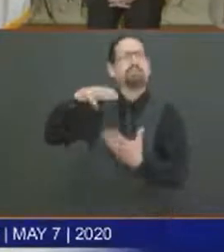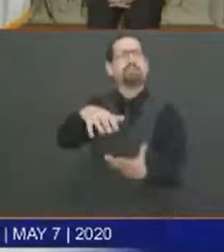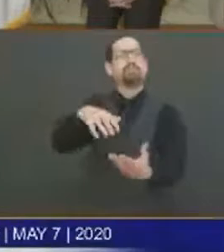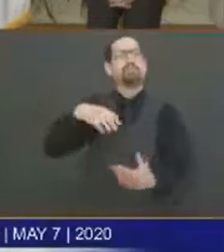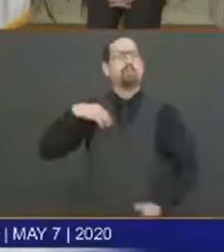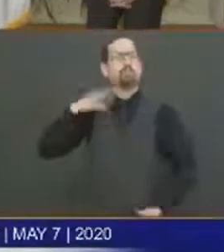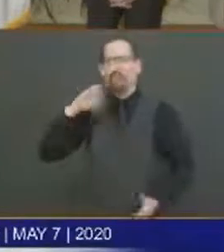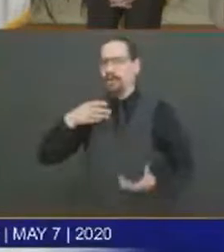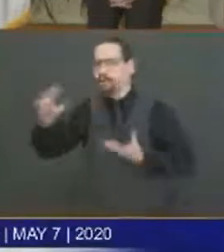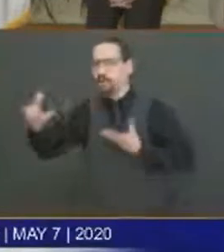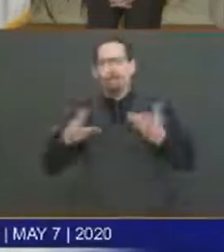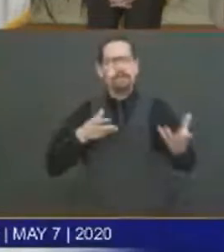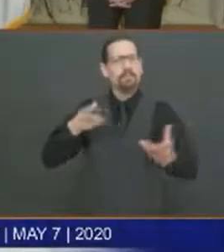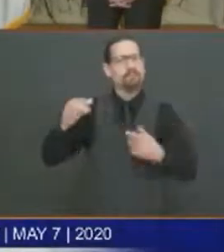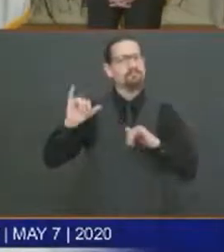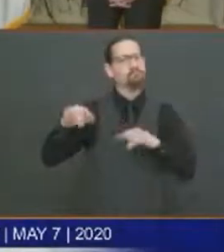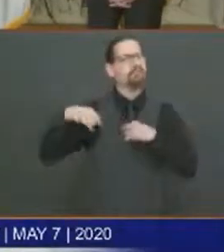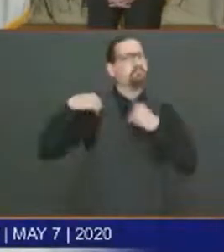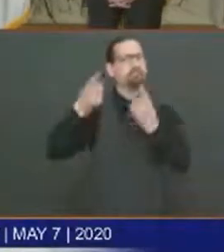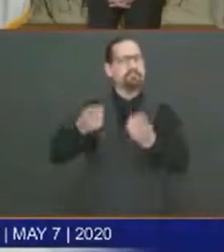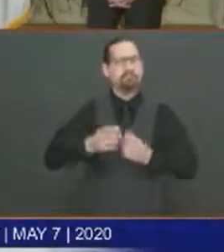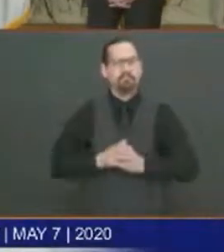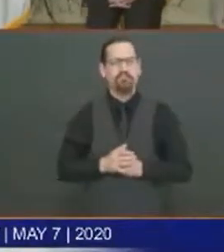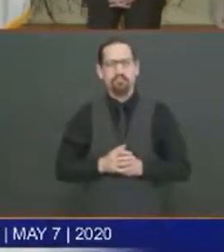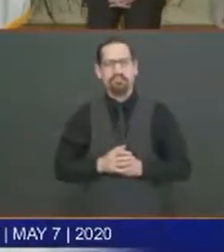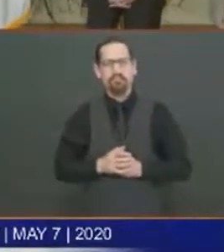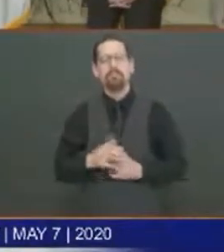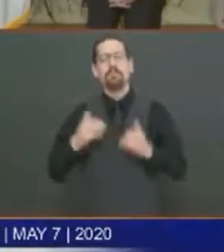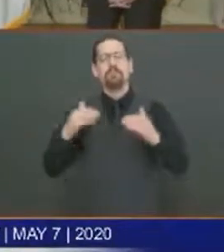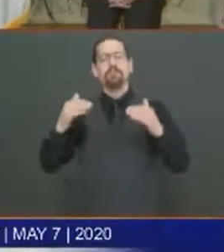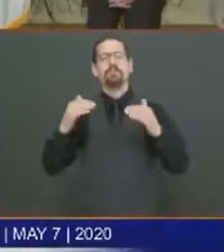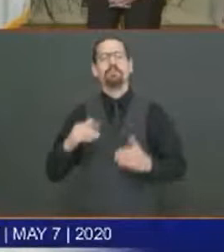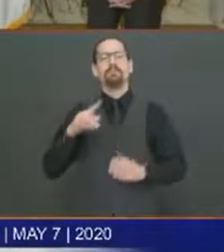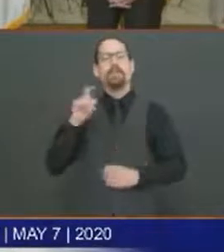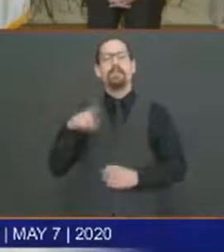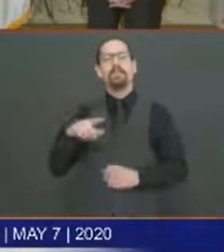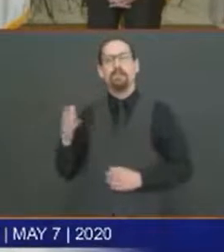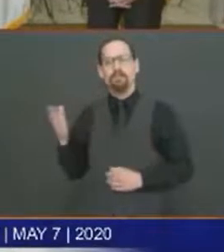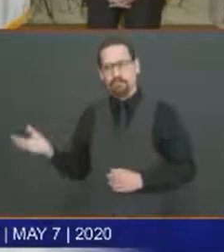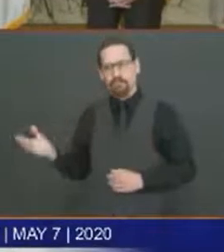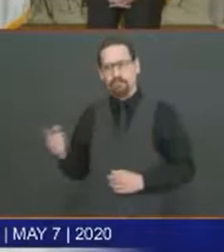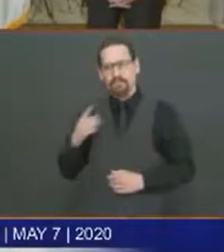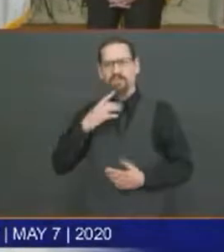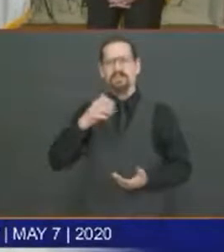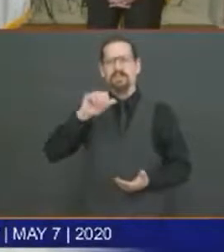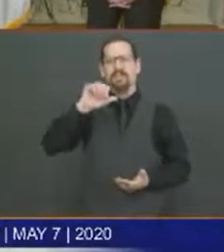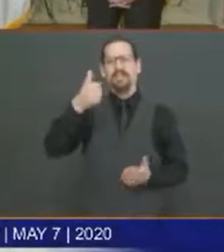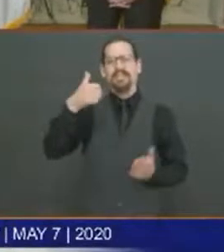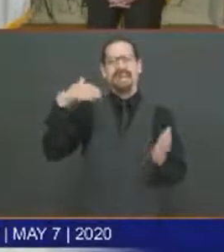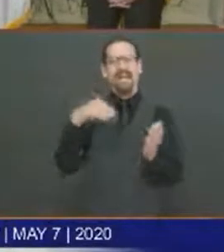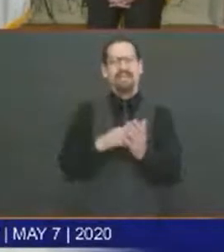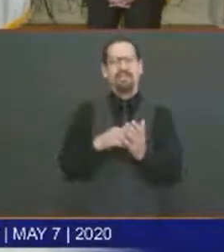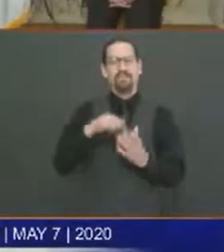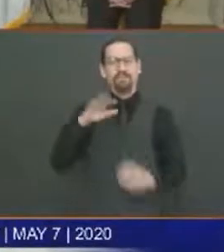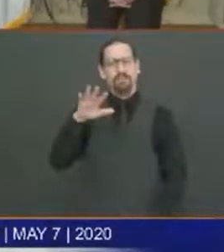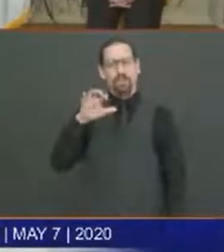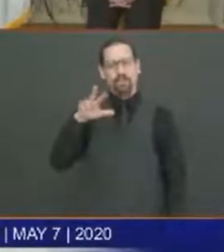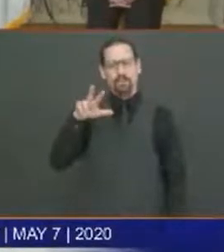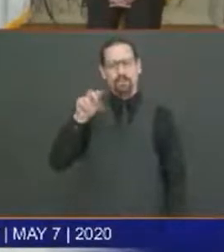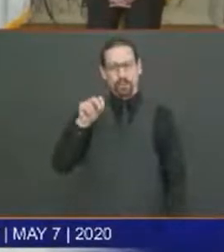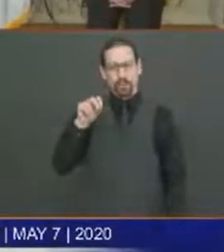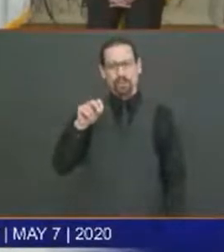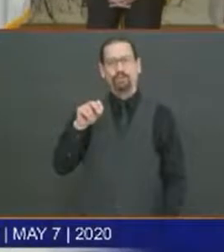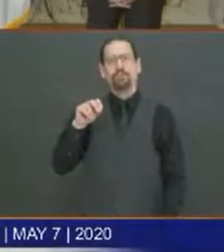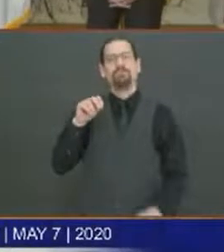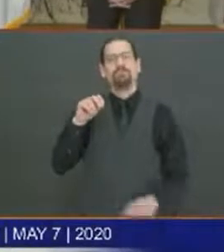Elizabeth McNamara asks, the 10,530 cases of COVID-19, are they all test-confirmed